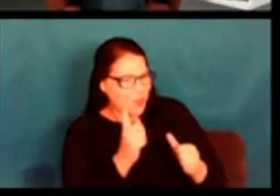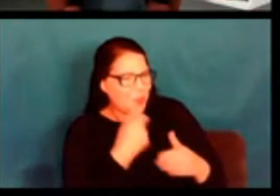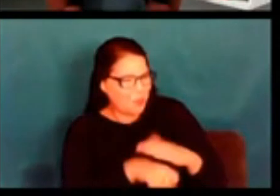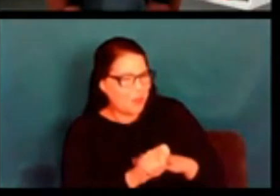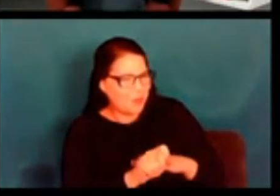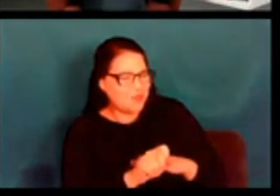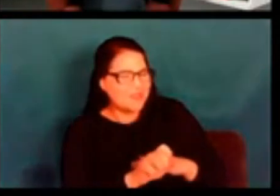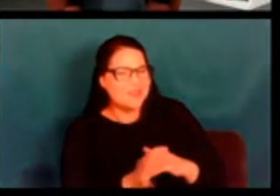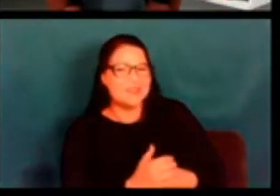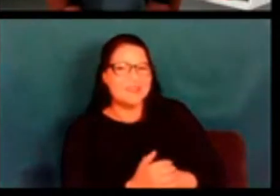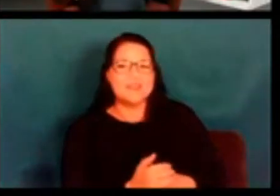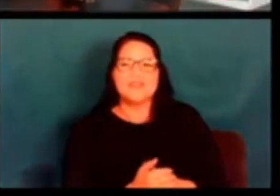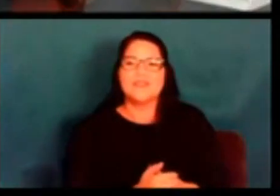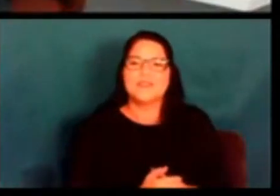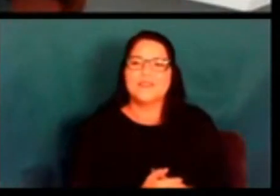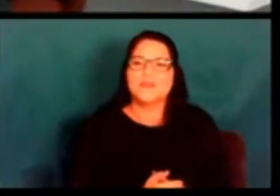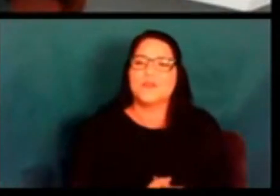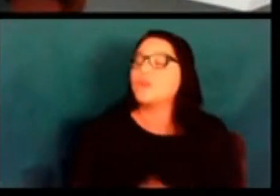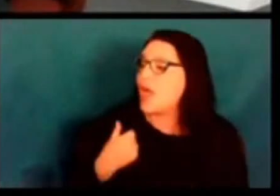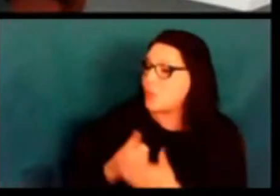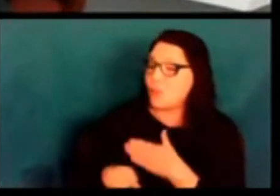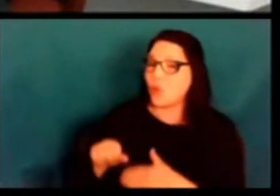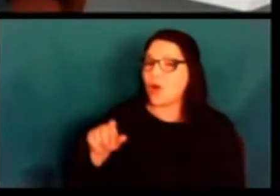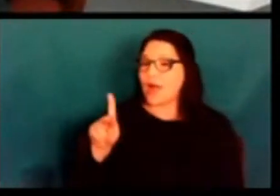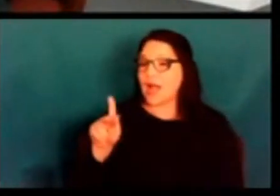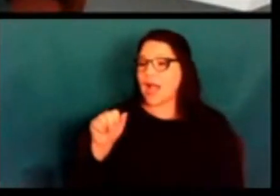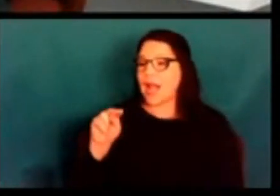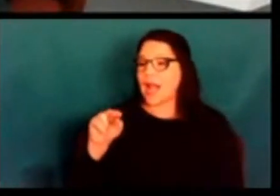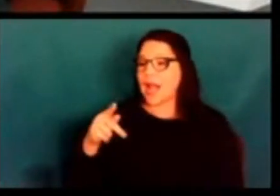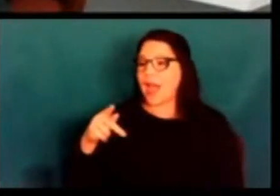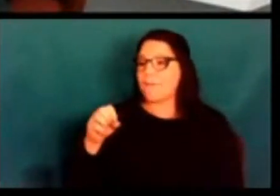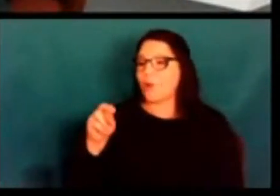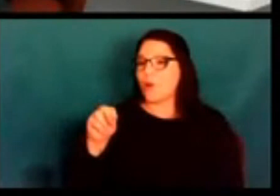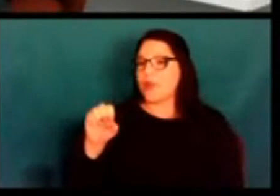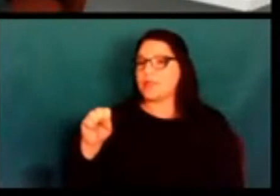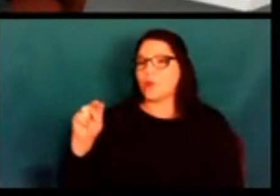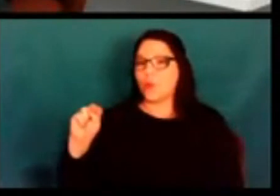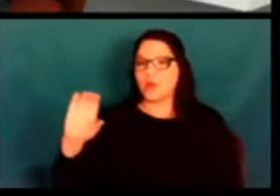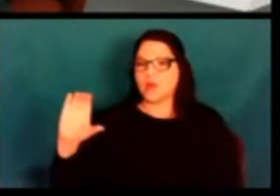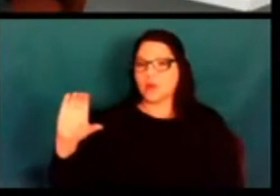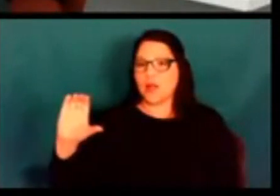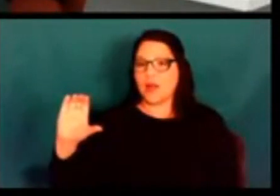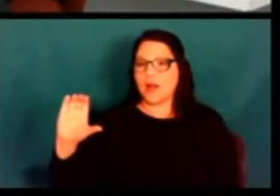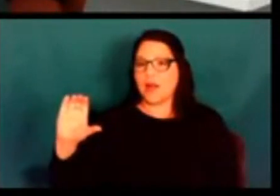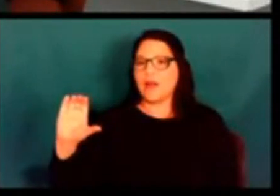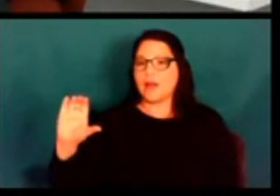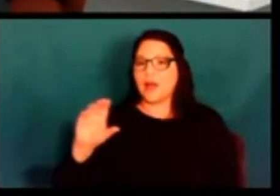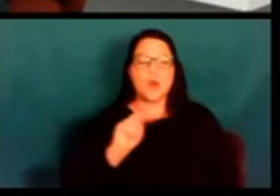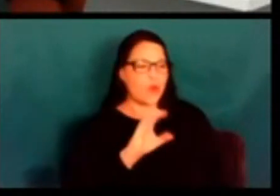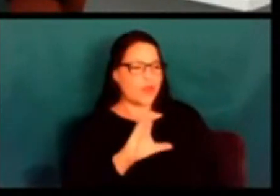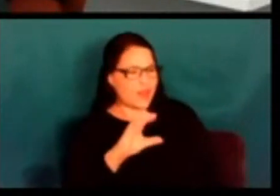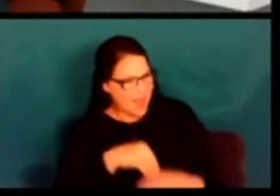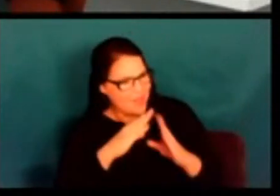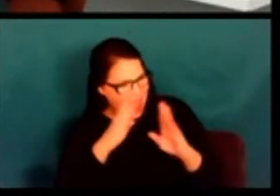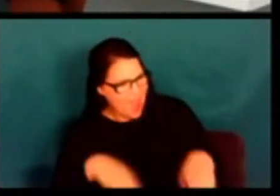second. Oh, I was born in Kannapolis, North Carolina. Okay. North Carolina, definitely in the